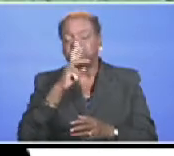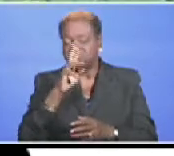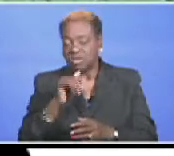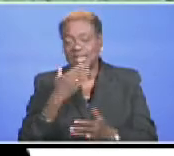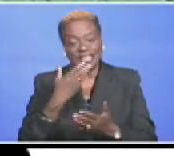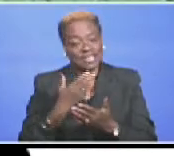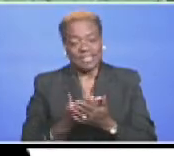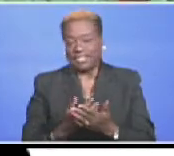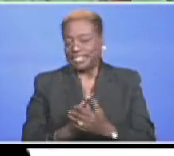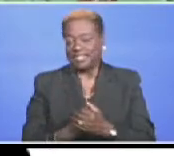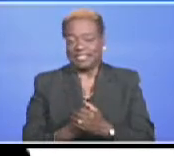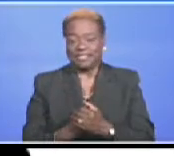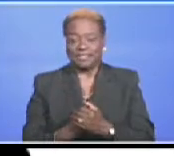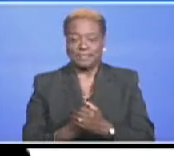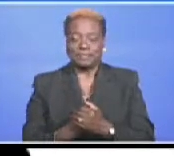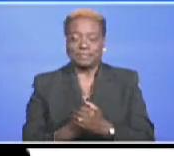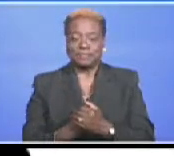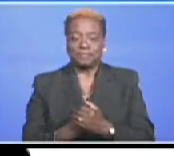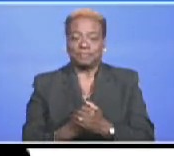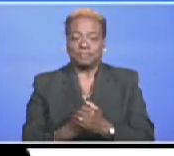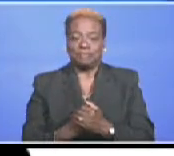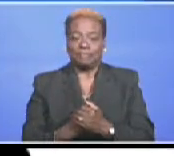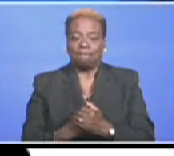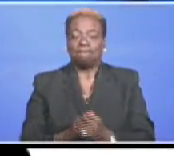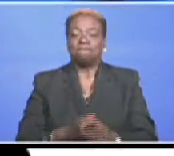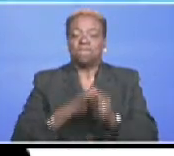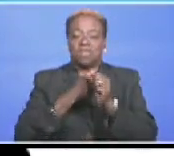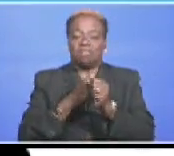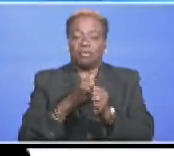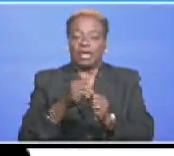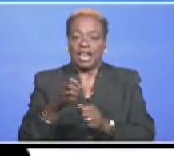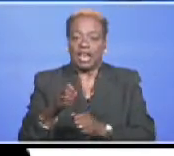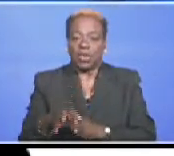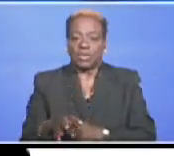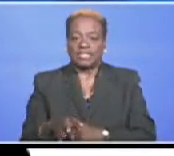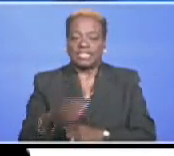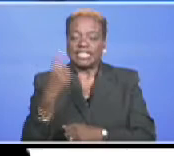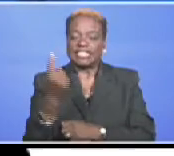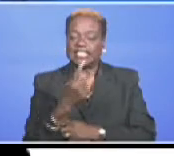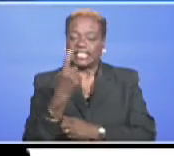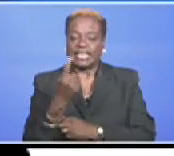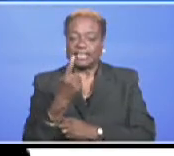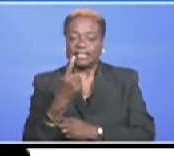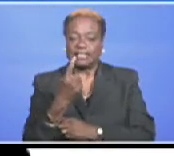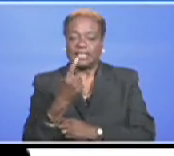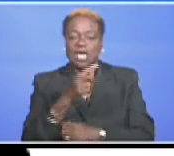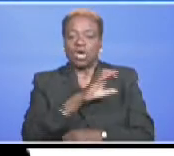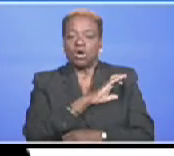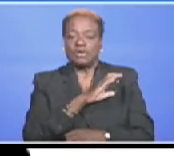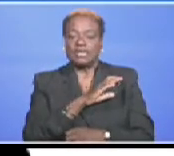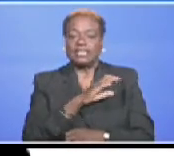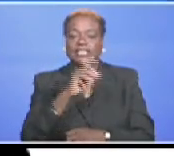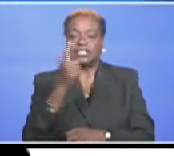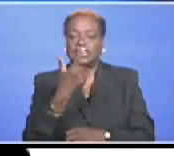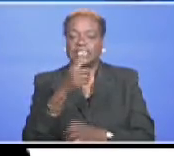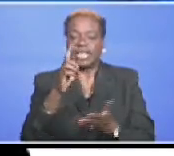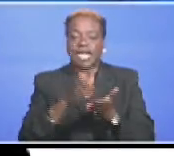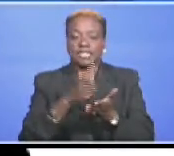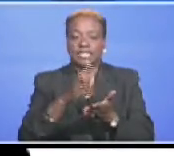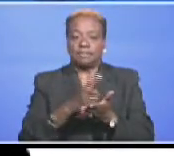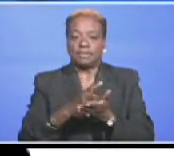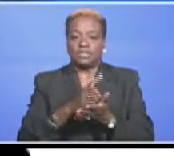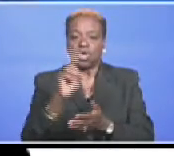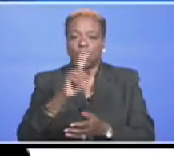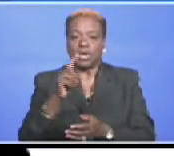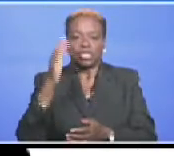not much I could have done, Now, following her loss in singles, Codrington now turning her attention to doubles, where she will